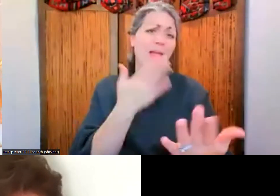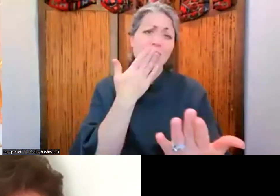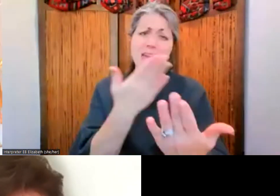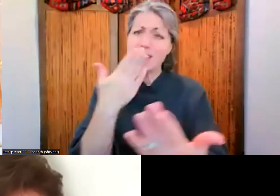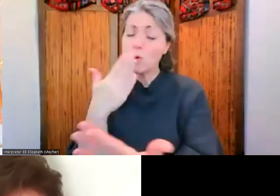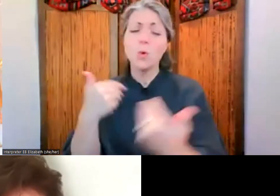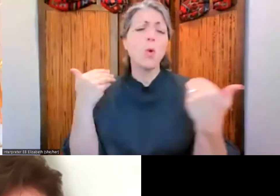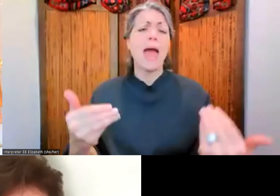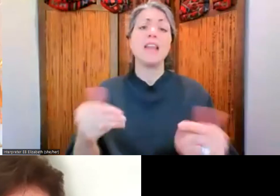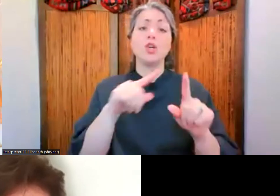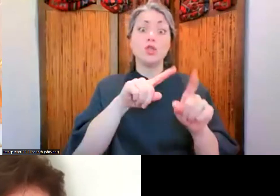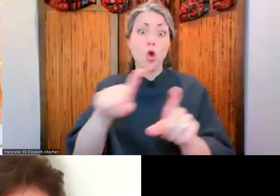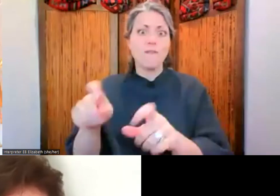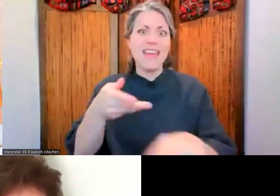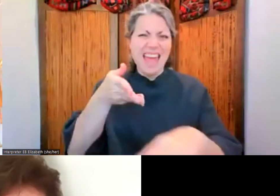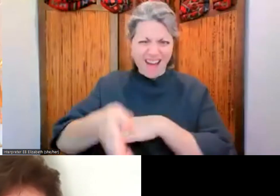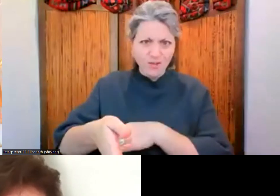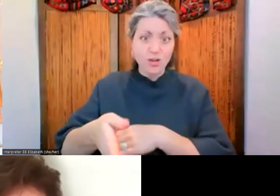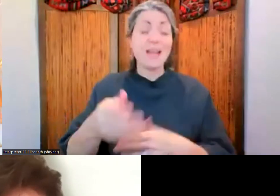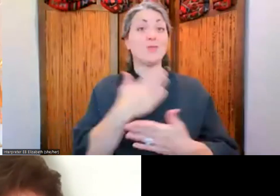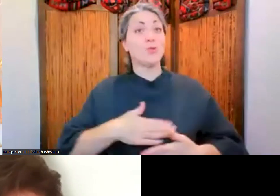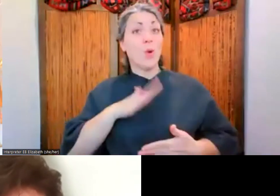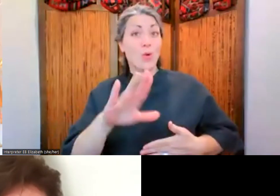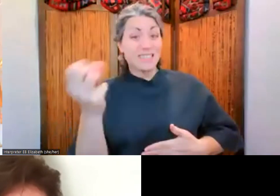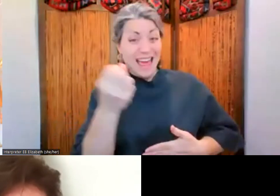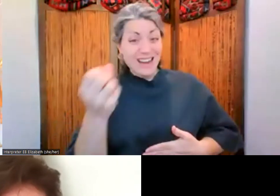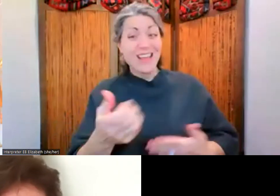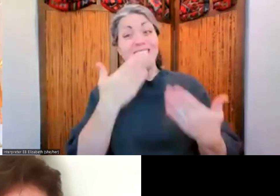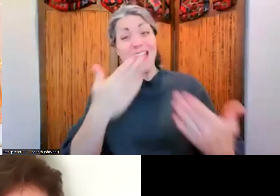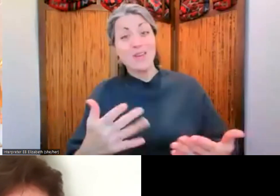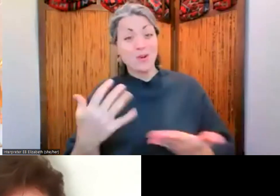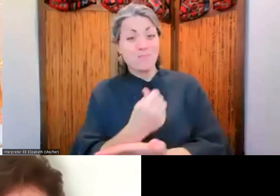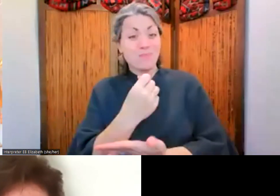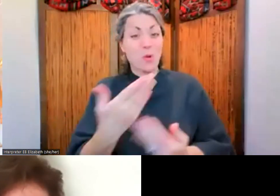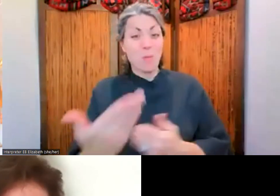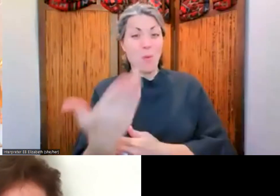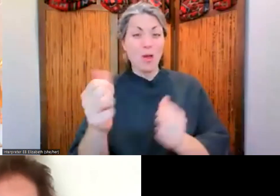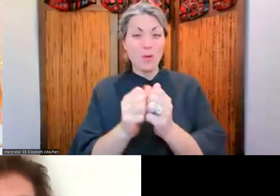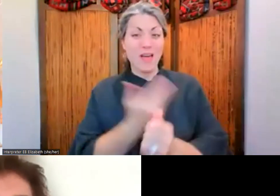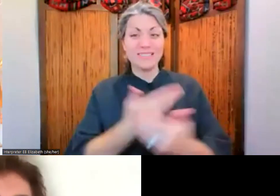feedback and enjoy the rest of your beautiful Saturday. Thank you for spending your morning with us.